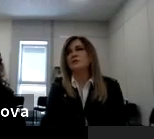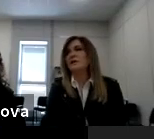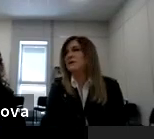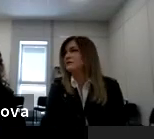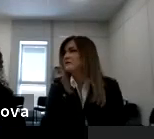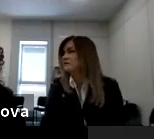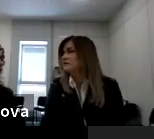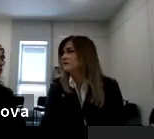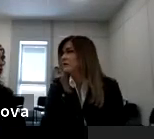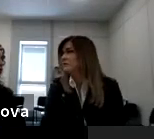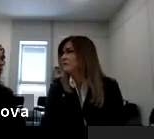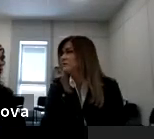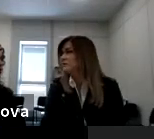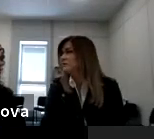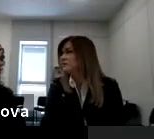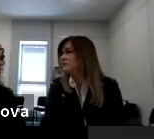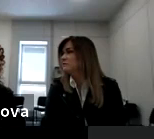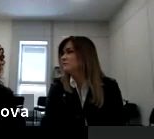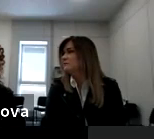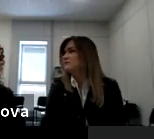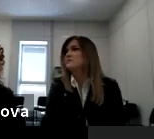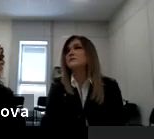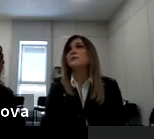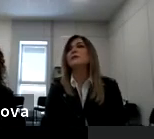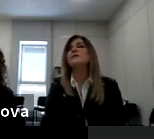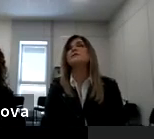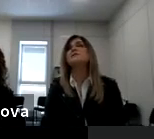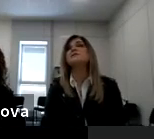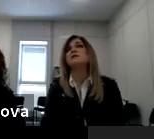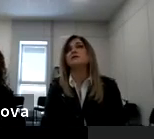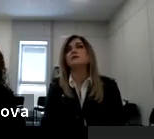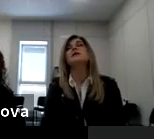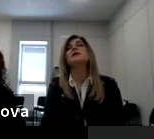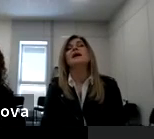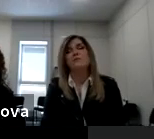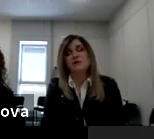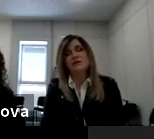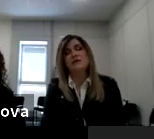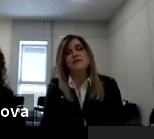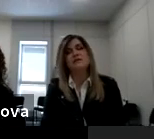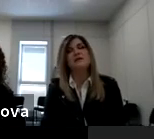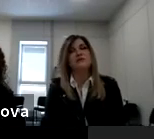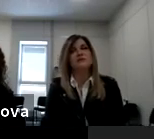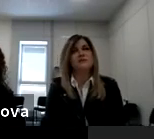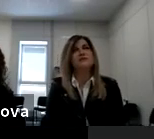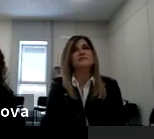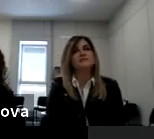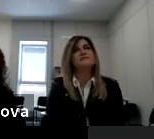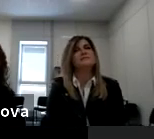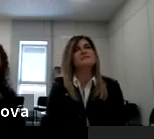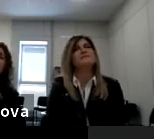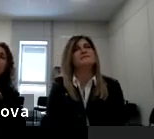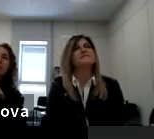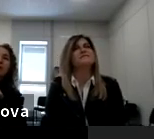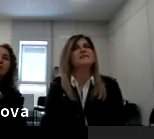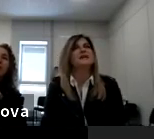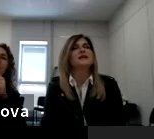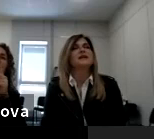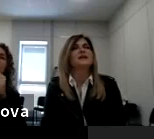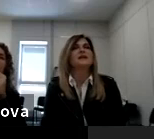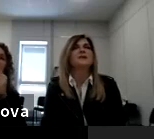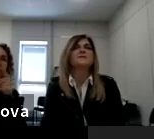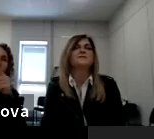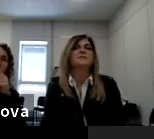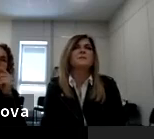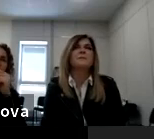to outline the branding. No. I mean the scenario. Just a scenario. I mean, the scenario. Yes. Yeah. In scenario, I